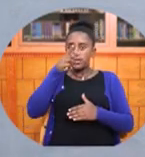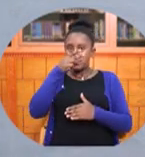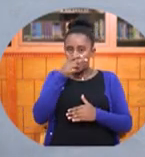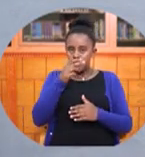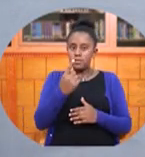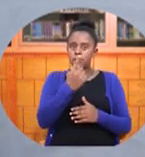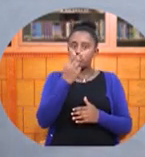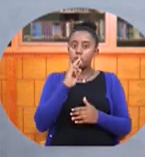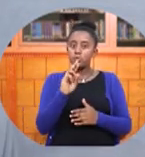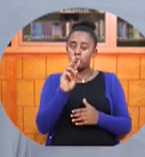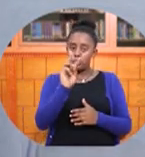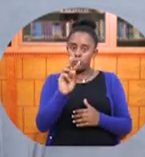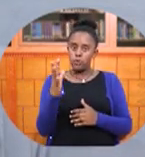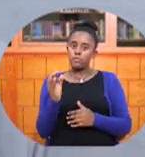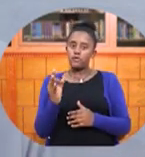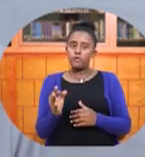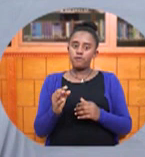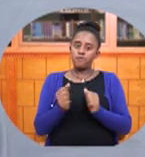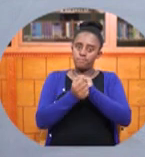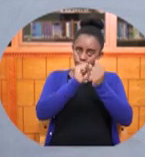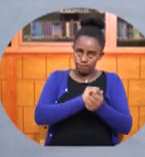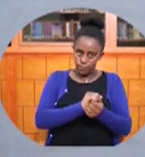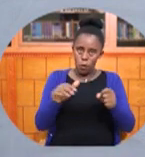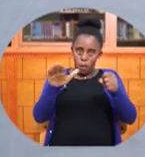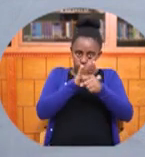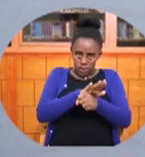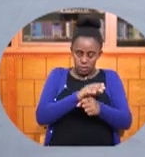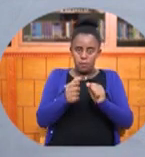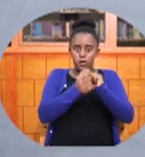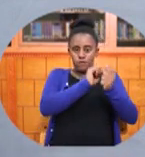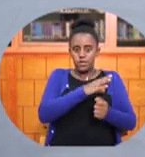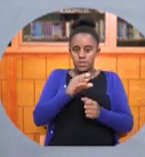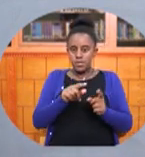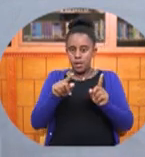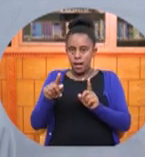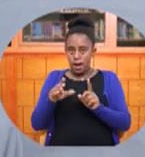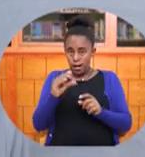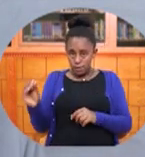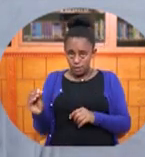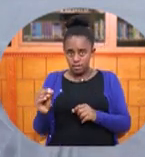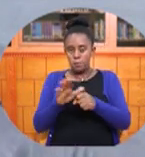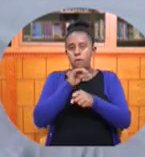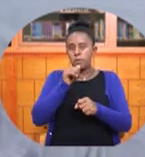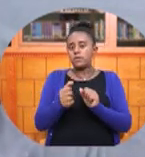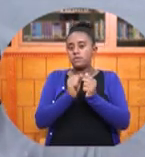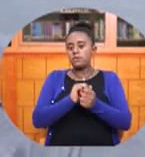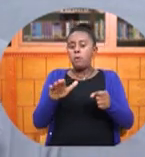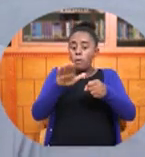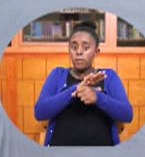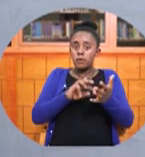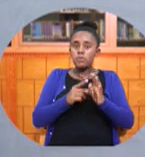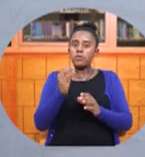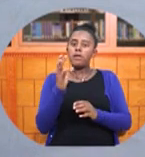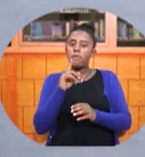are 2 types of metamorphosis: complete metamorphosis and incomplete metamorphosis. Complete metamorphosis is a